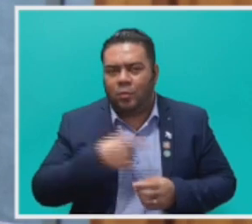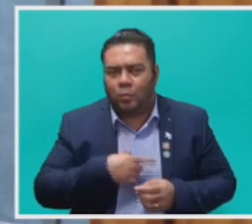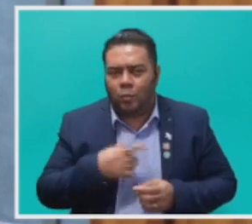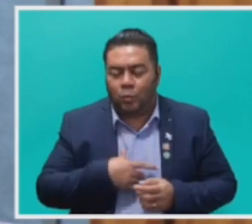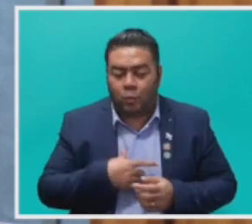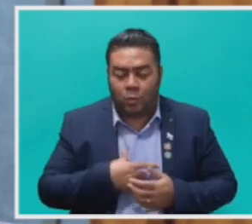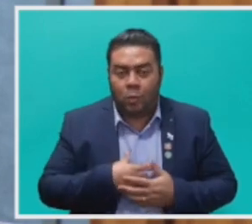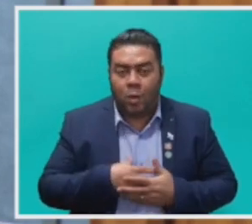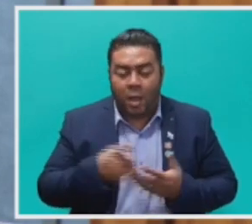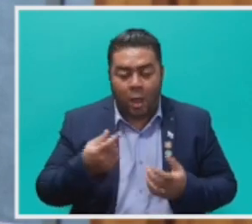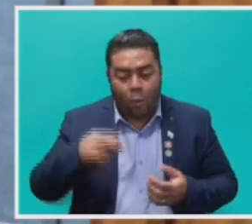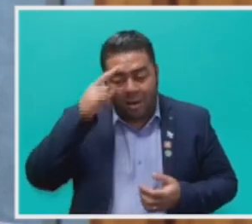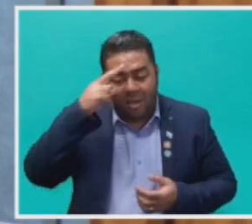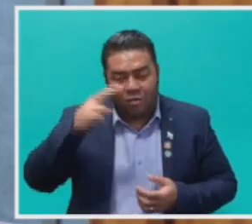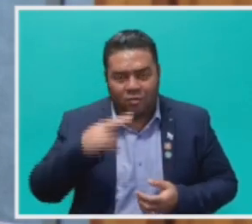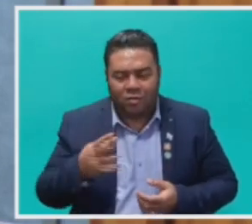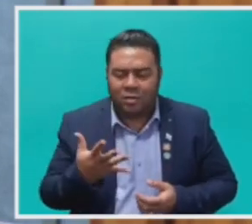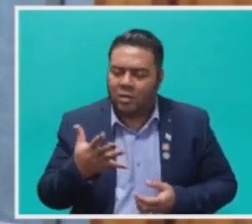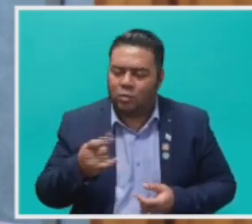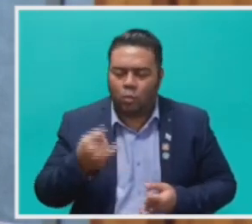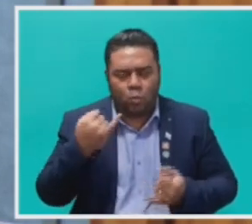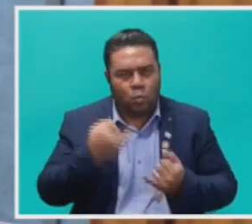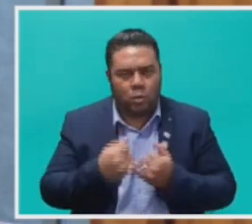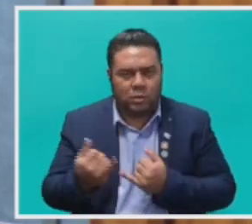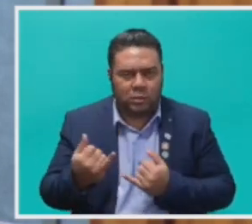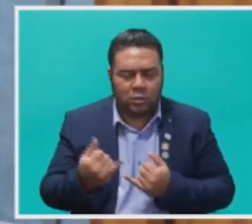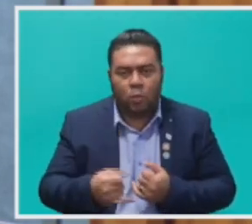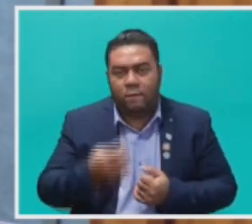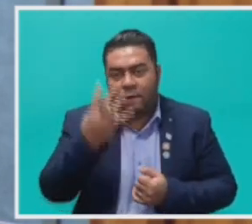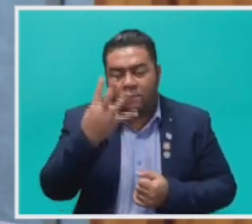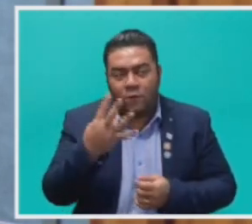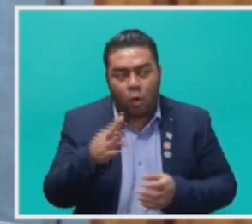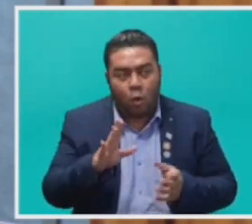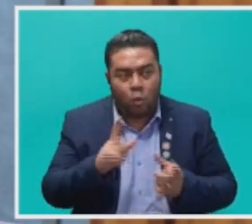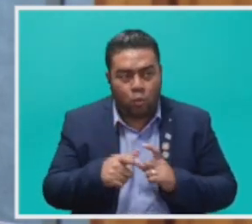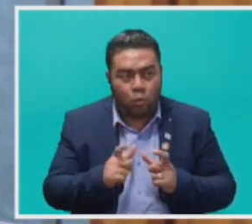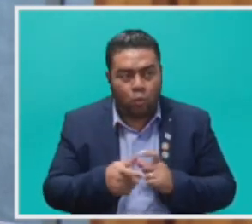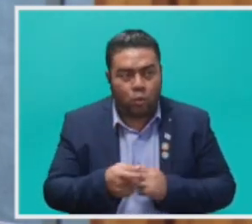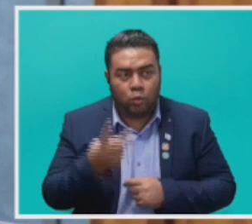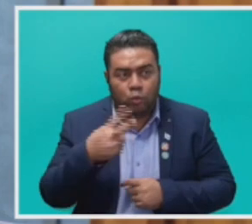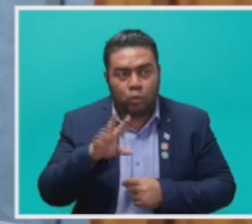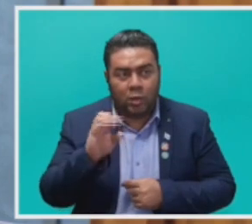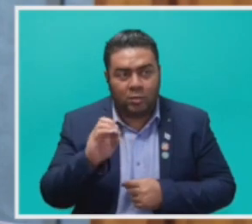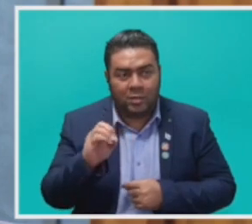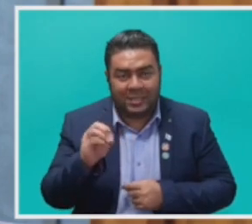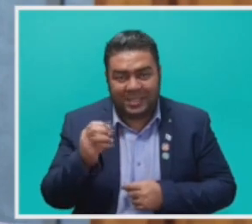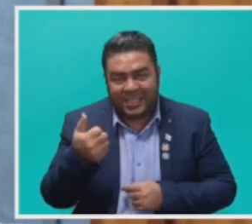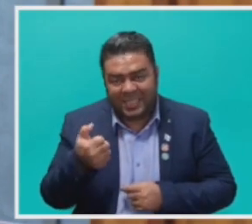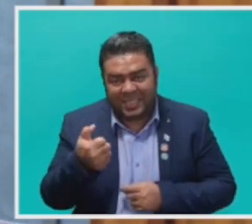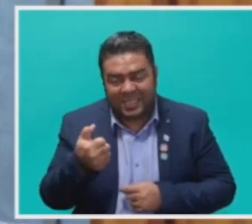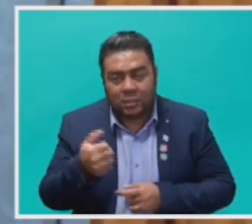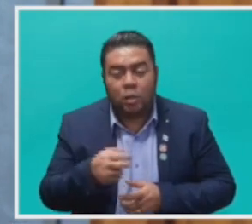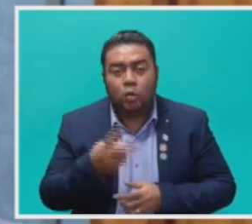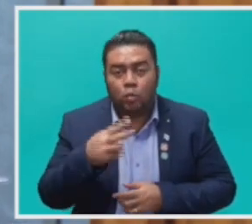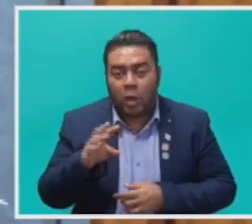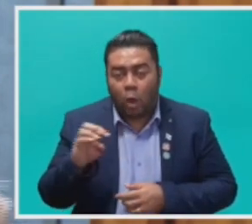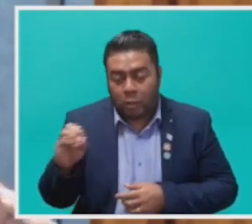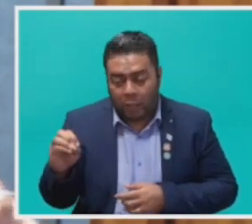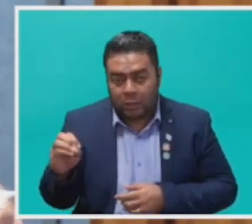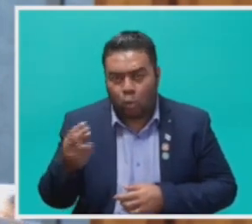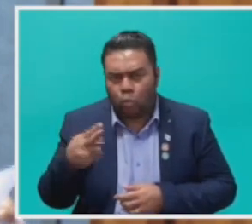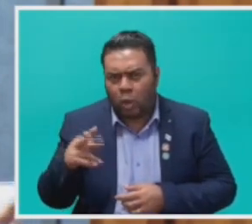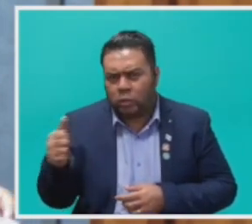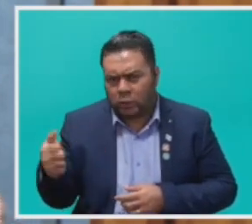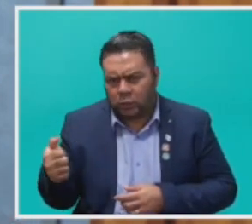since 1987. Officially, we've had 4 coups, including that of 2000 and 2006.